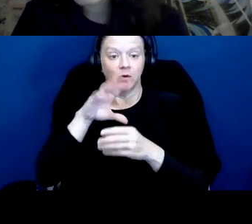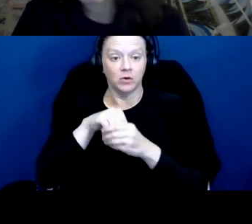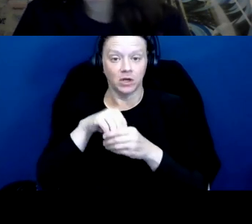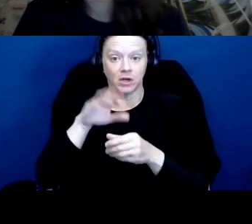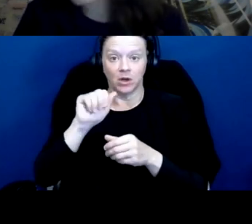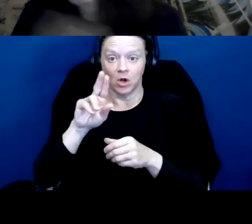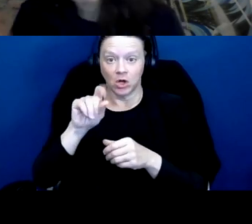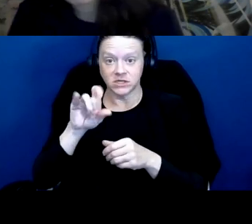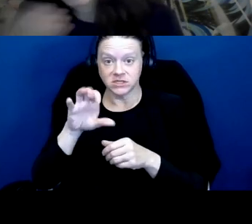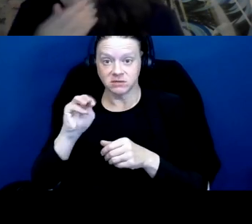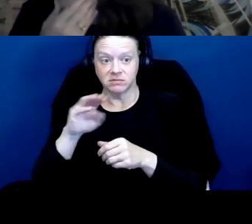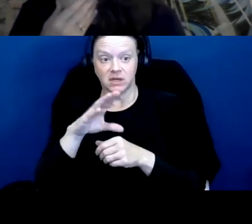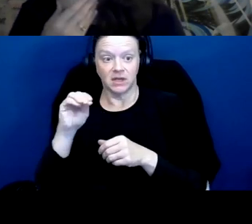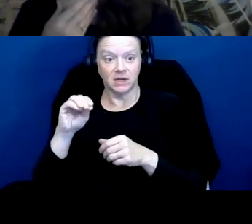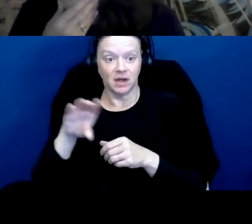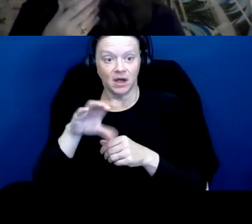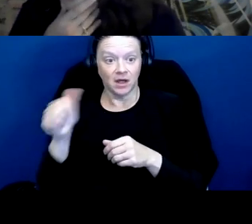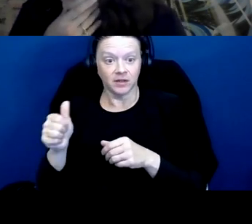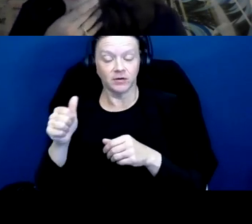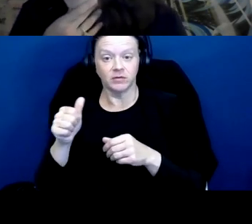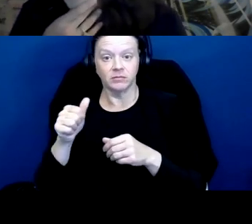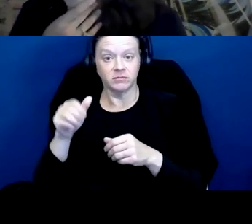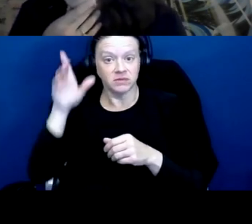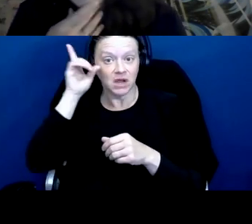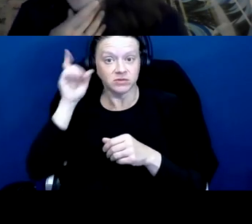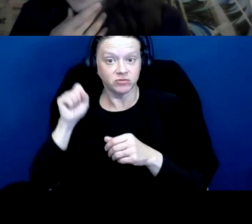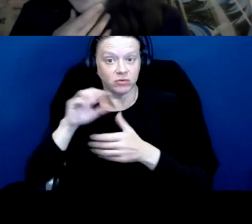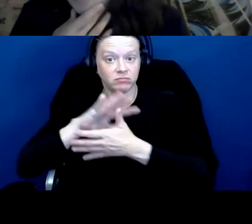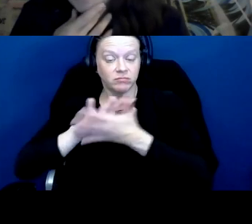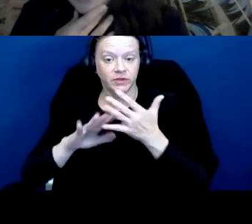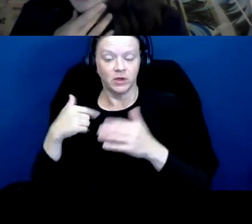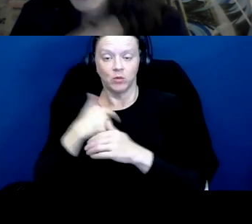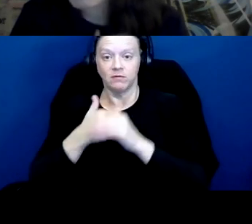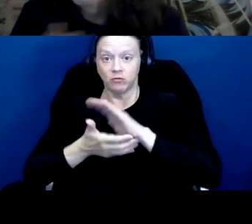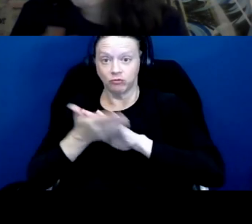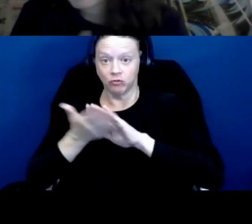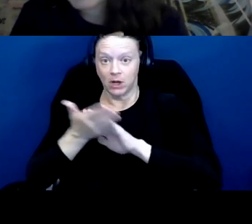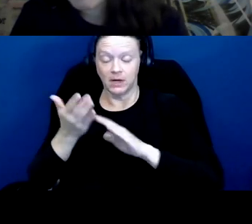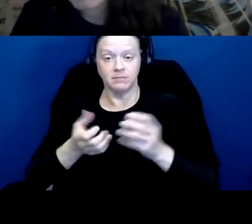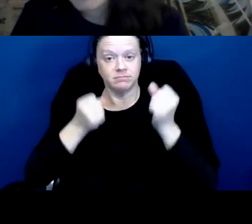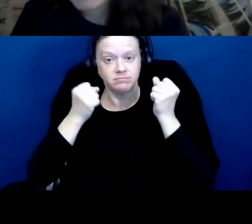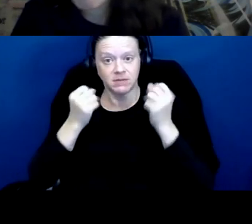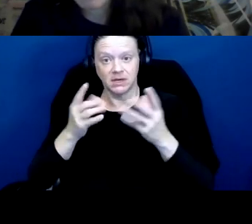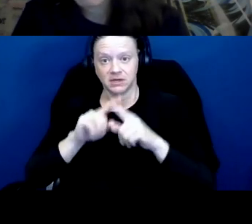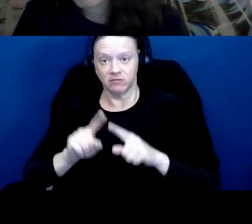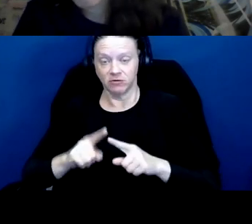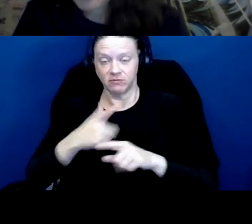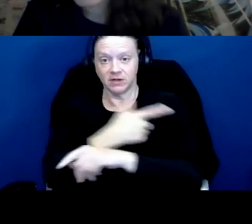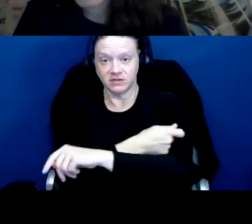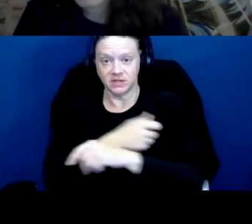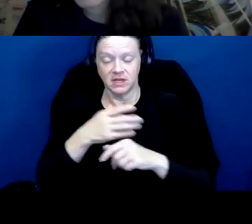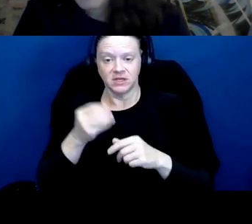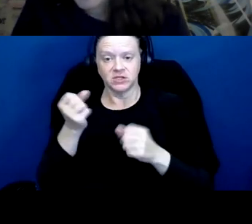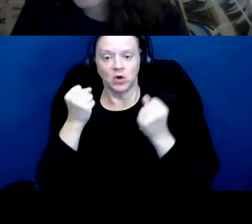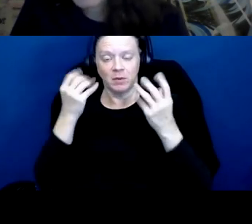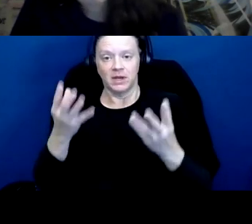clinic since the vaccine has become available. And so many of my patients with developmental differences have now gotten